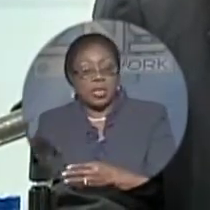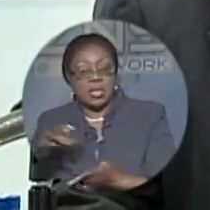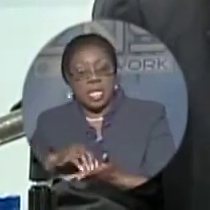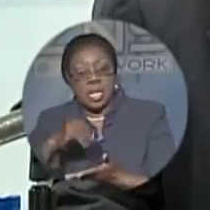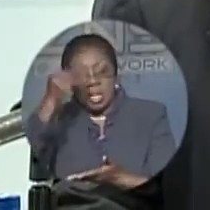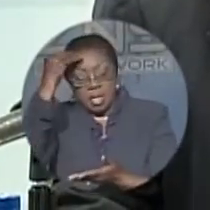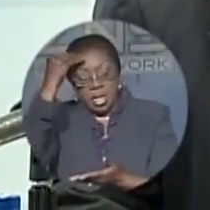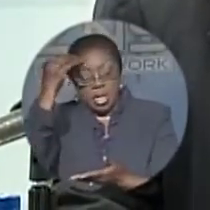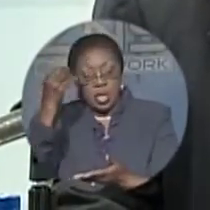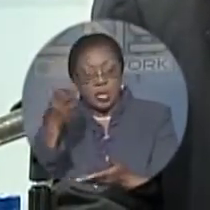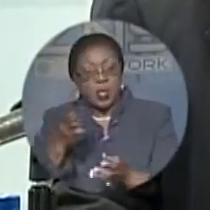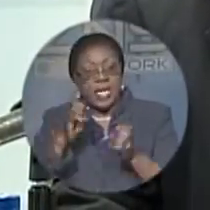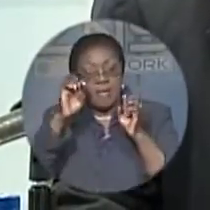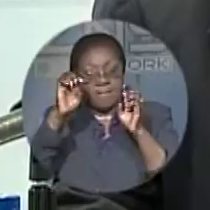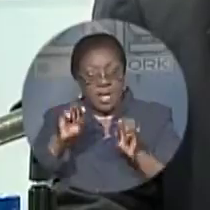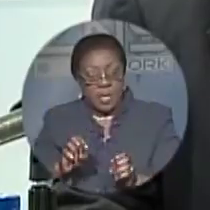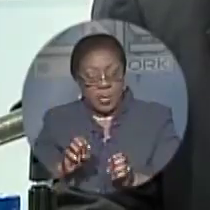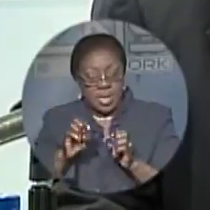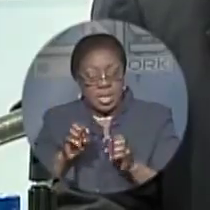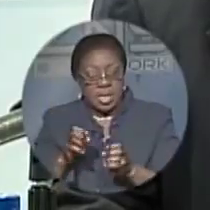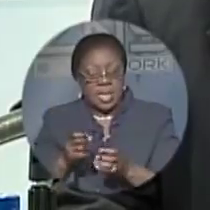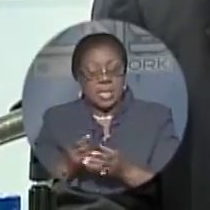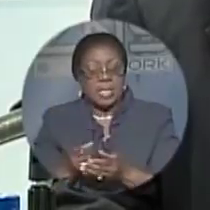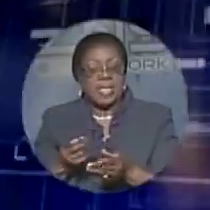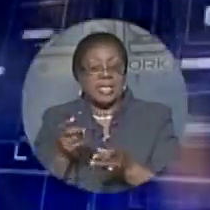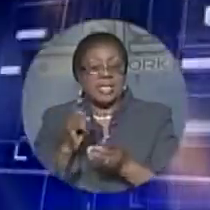to evaluate their decision-making process.